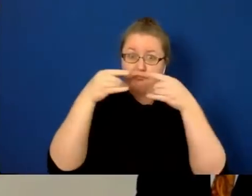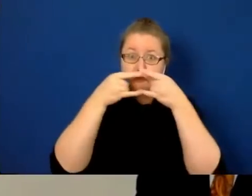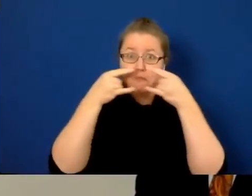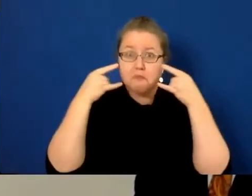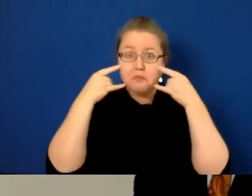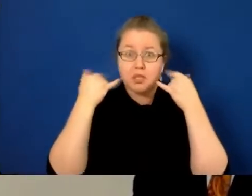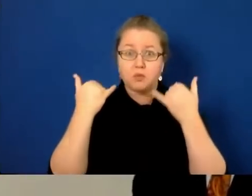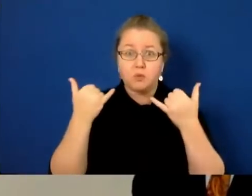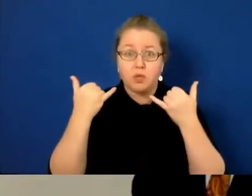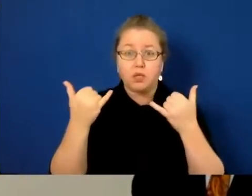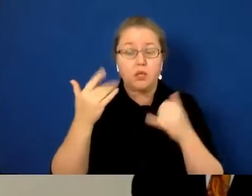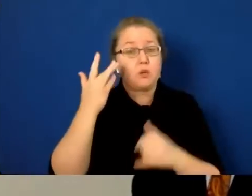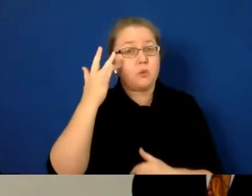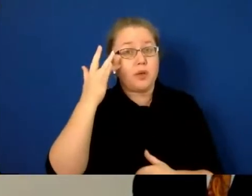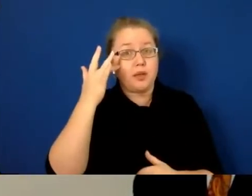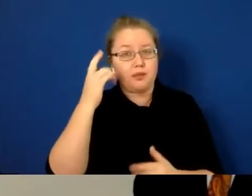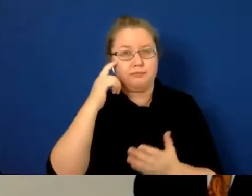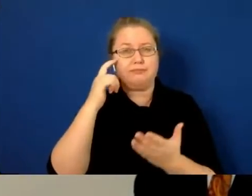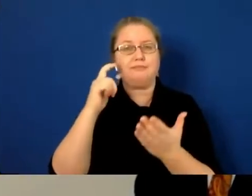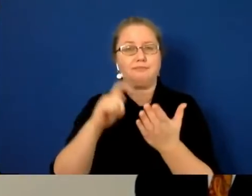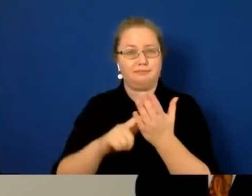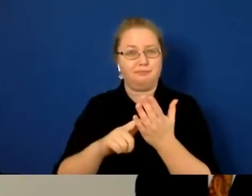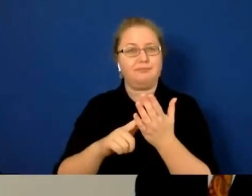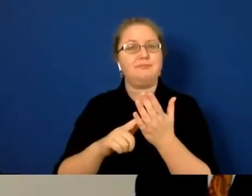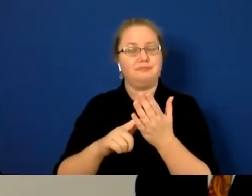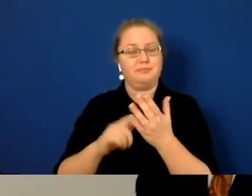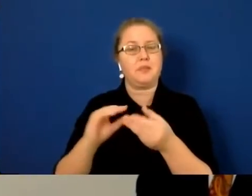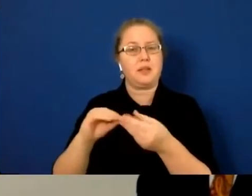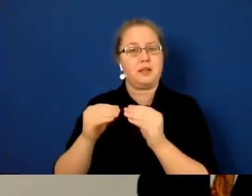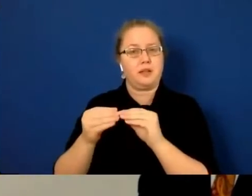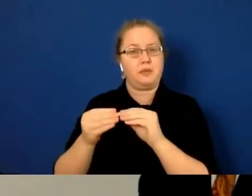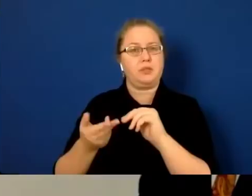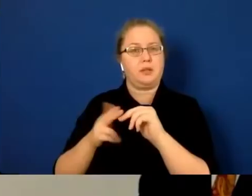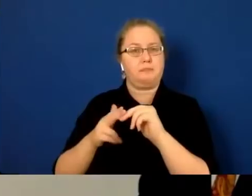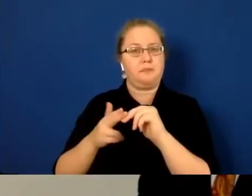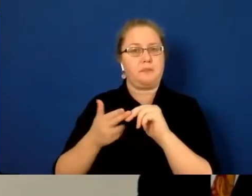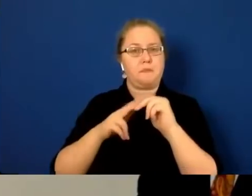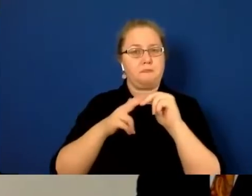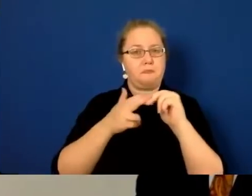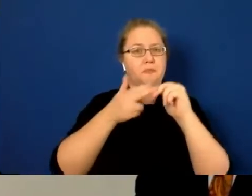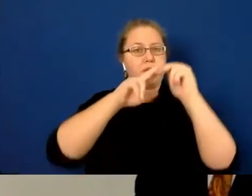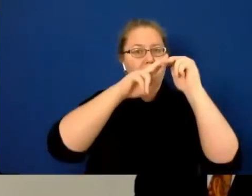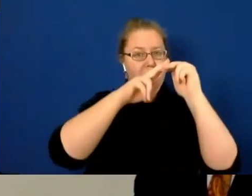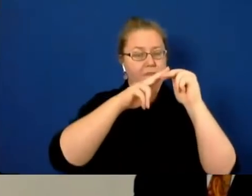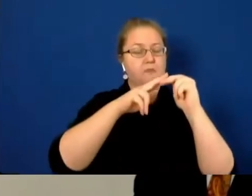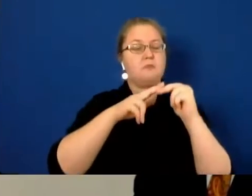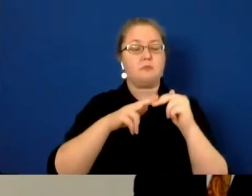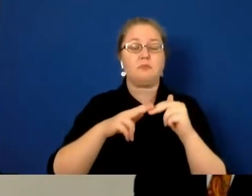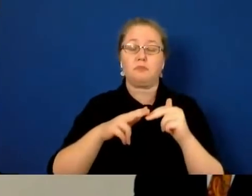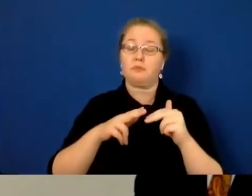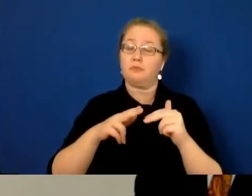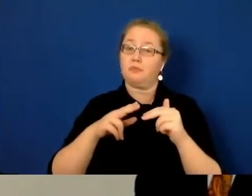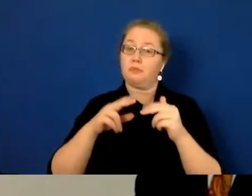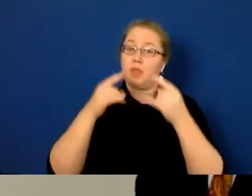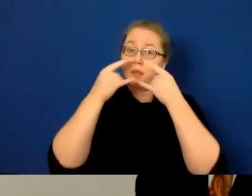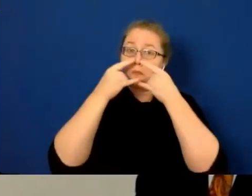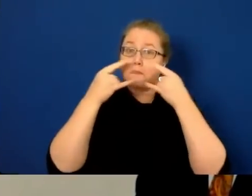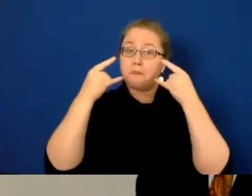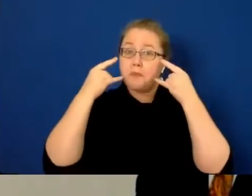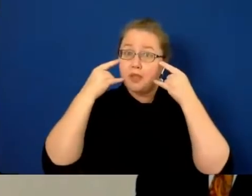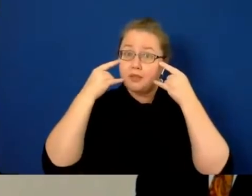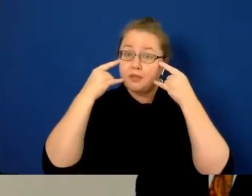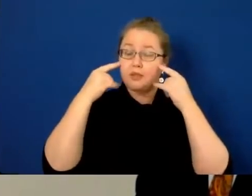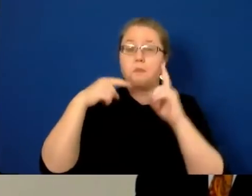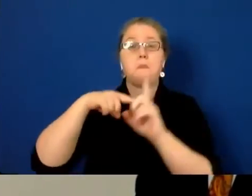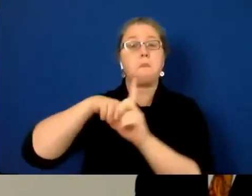not mandated that you must maintain a safe distance from people. We've not mandated those types of activities because they